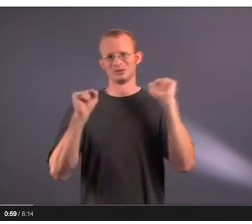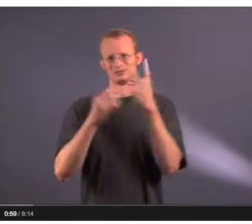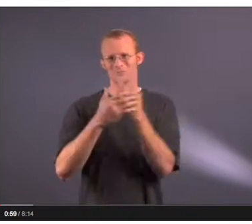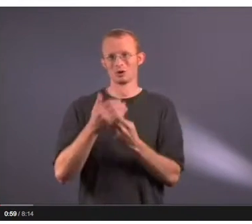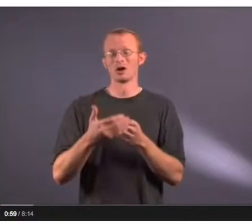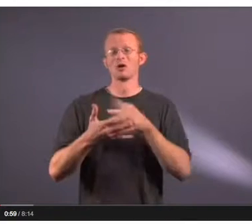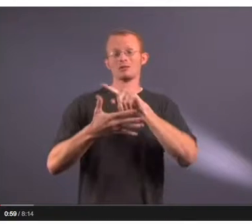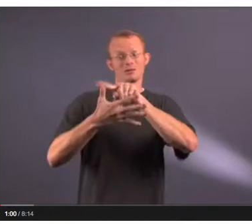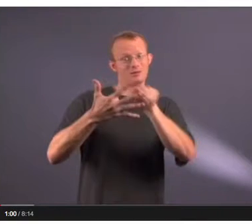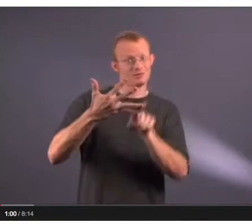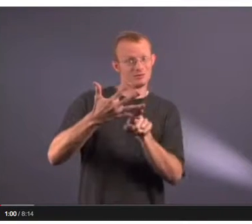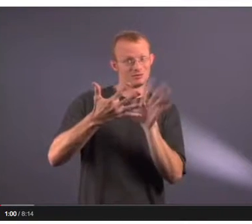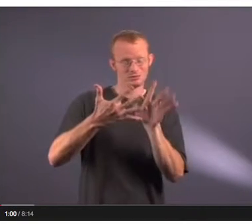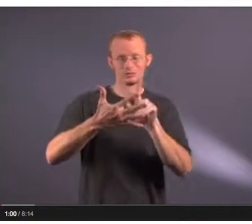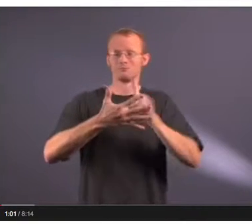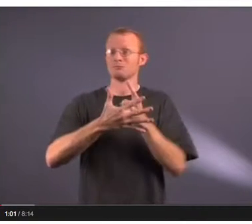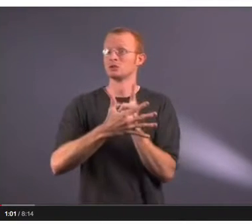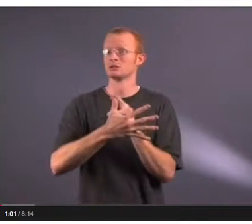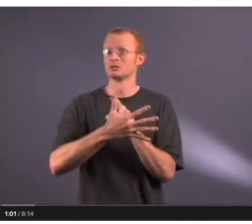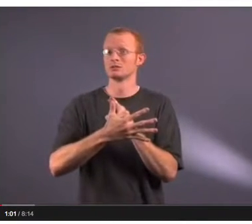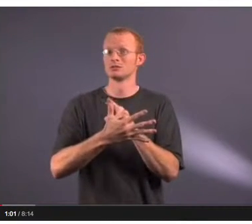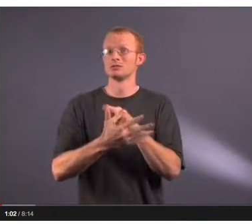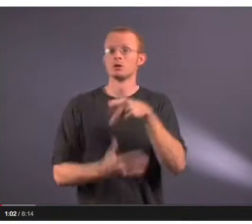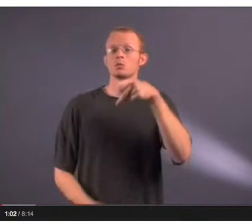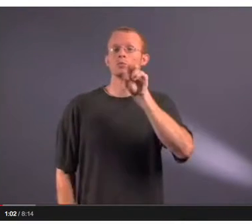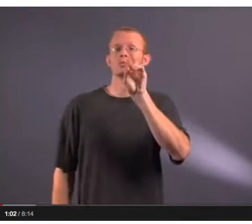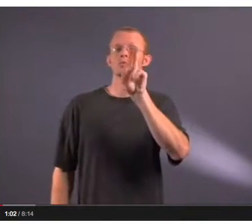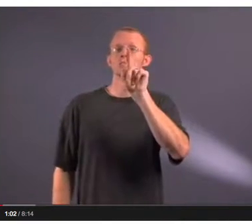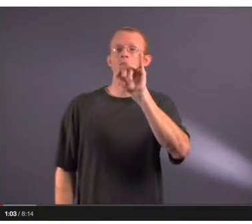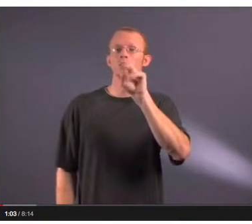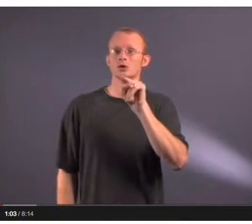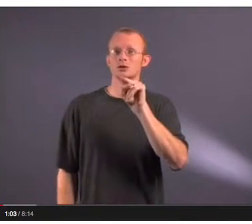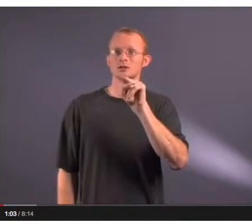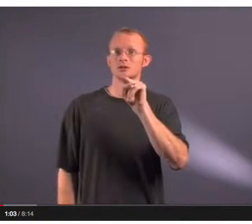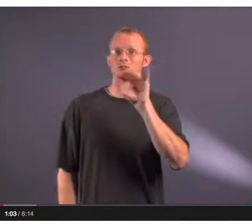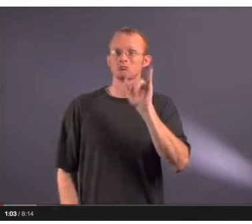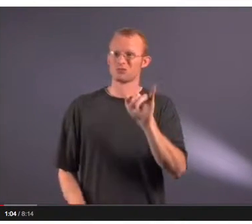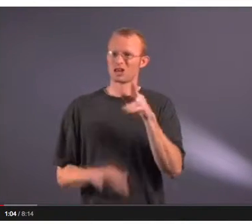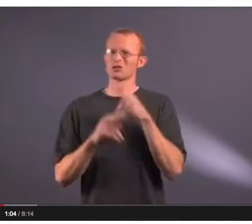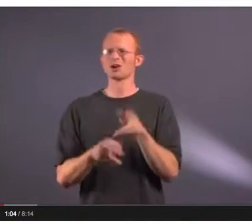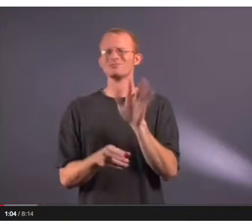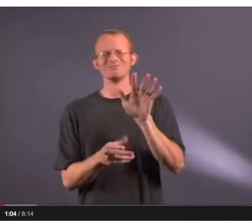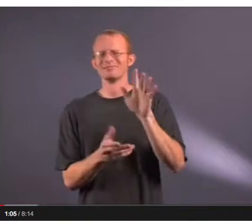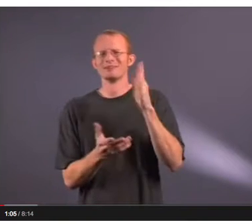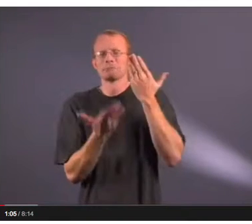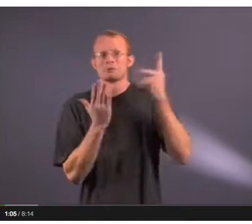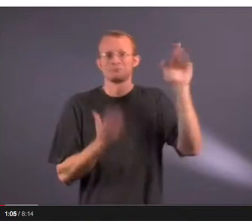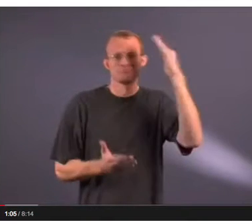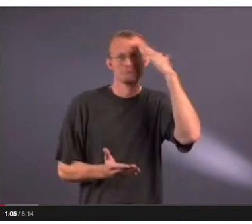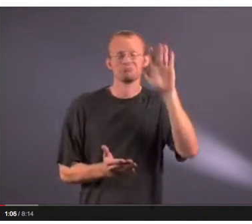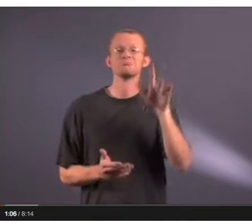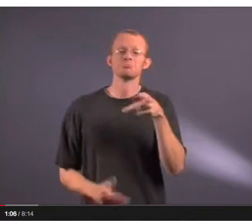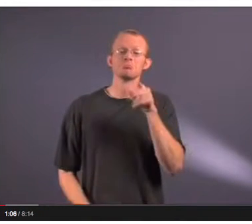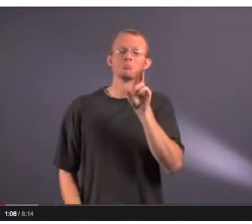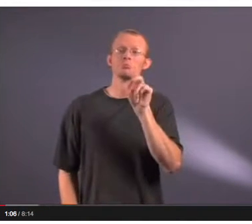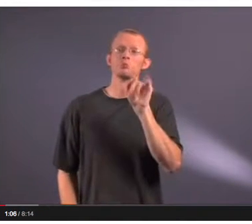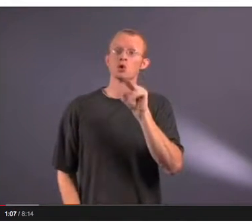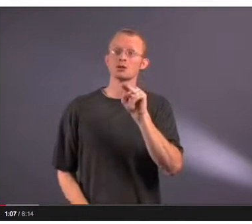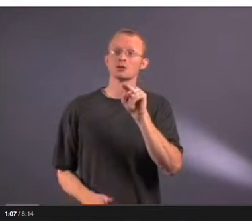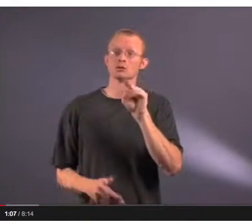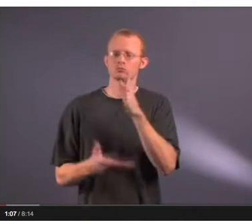health problems, cancer, and all of that is affected by your exercise and eating habits. So the first thing I'm going to talk about is your